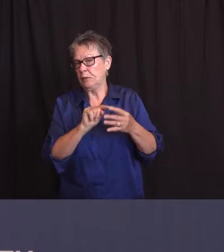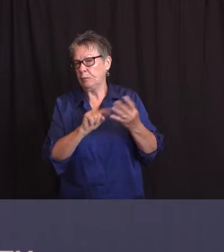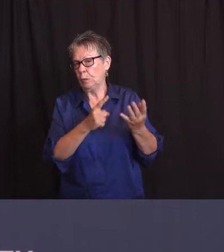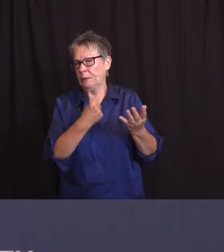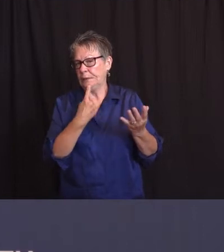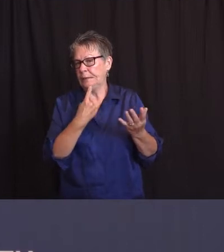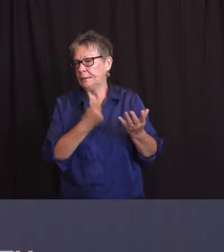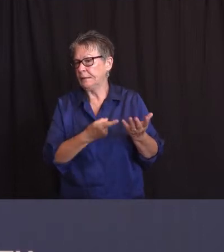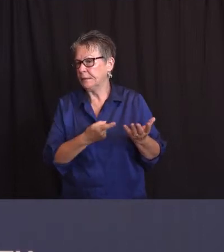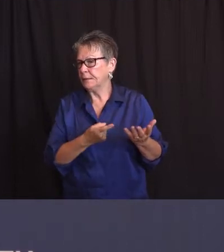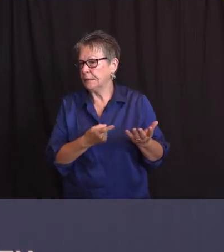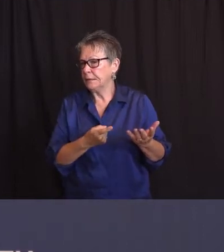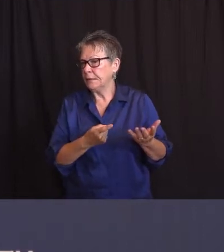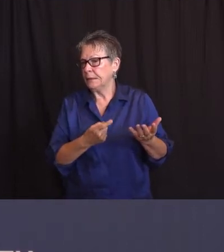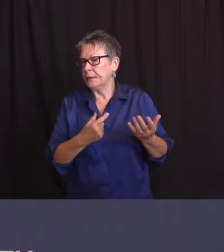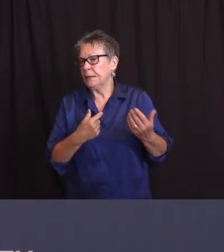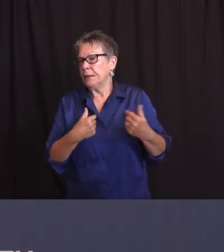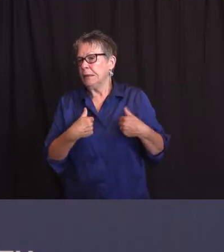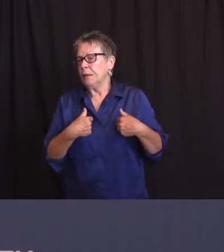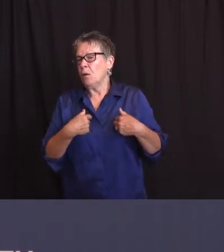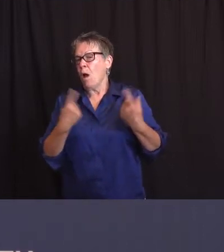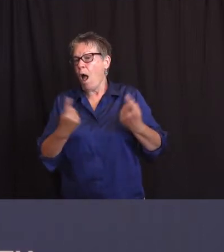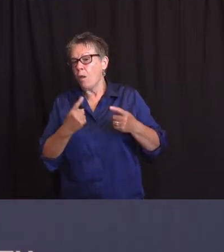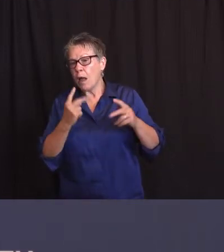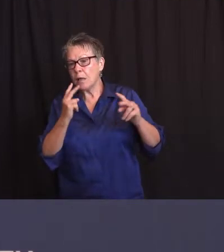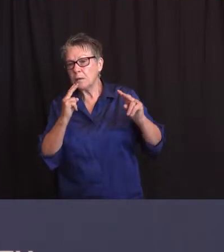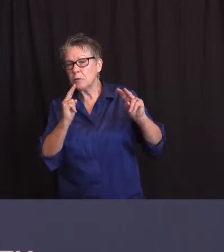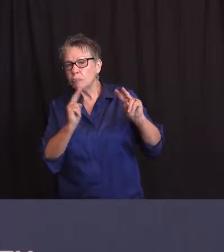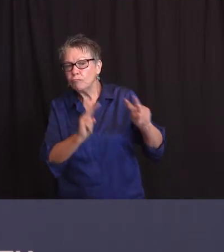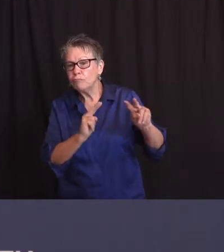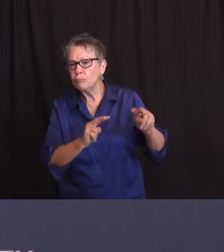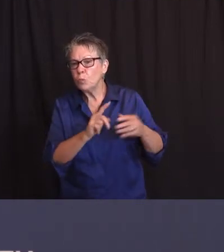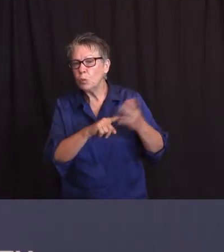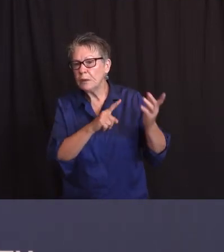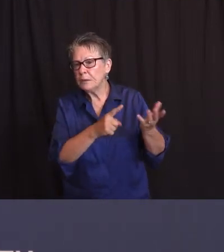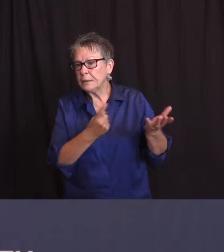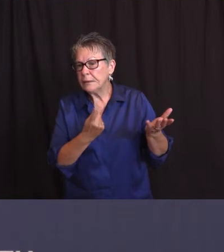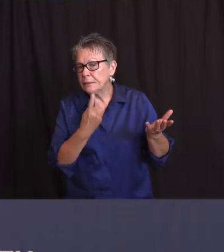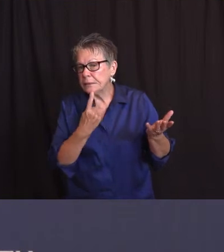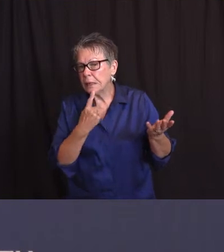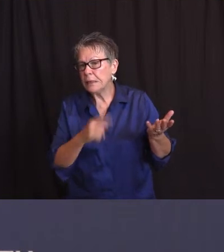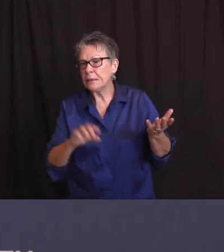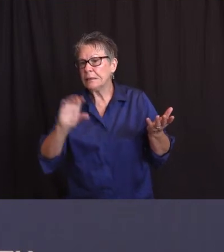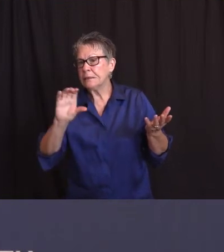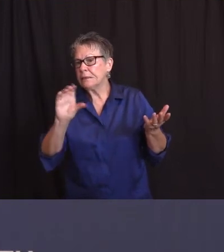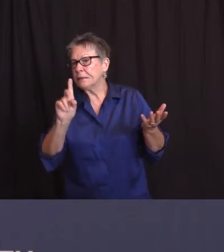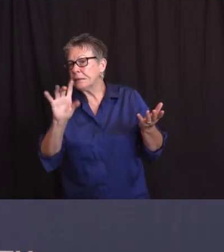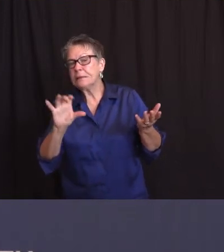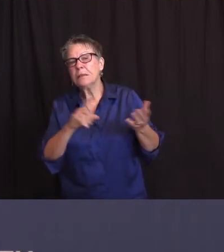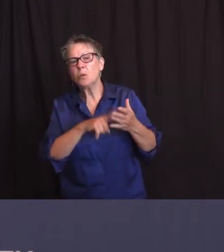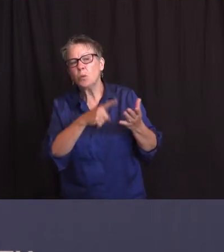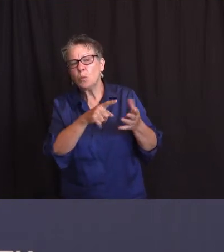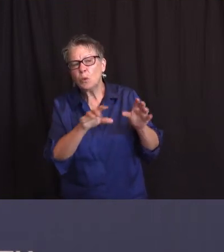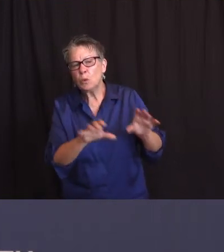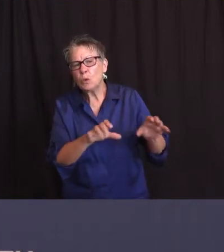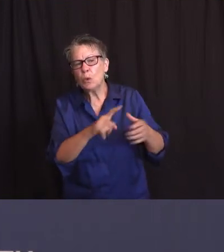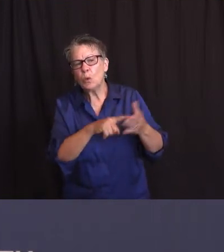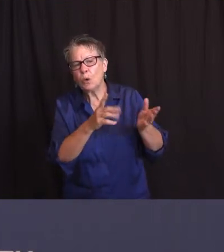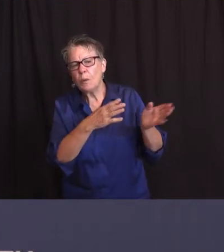look to the CDC for a lot of the guidance. Sometimes we'll slow roll something. So, for instance, when they announced